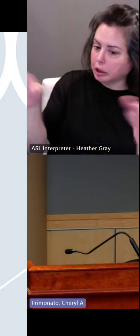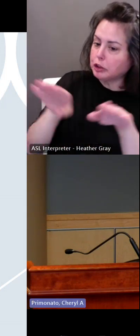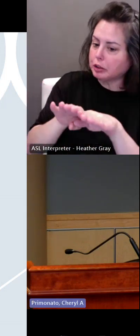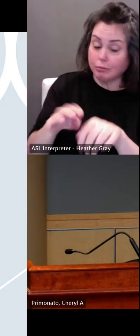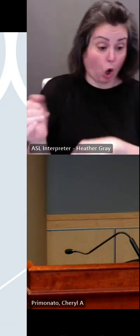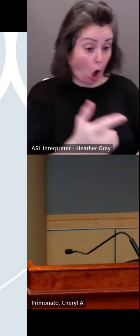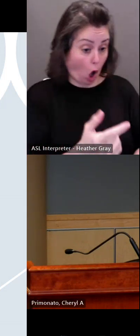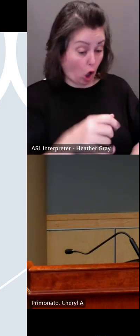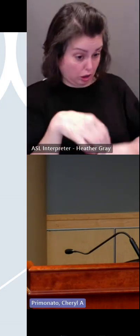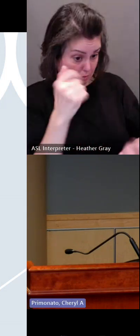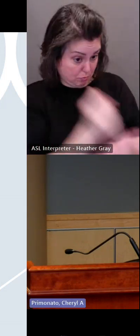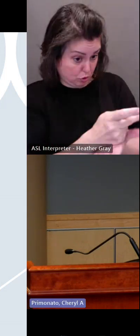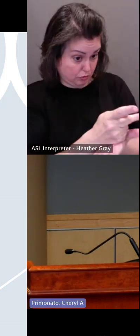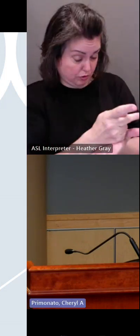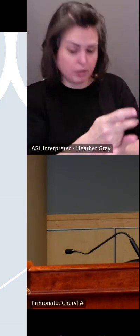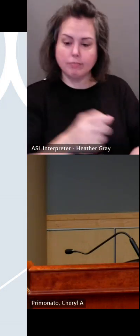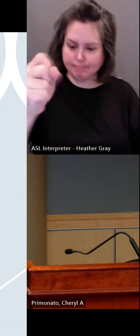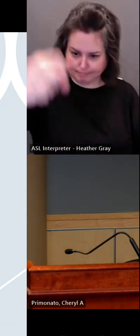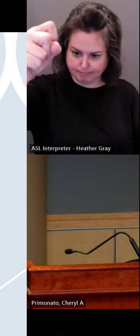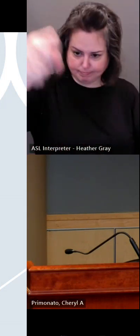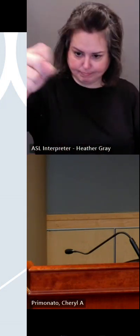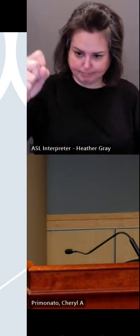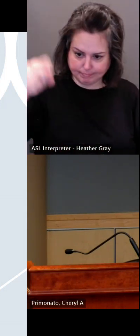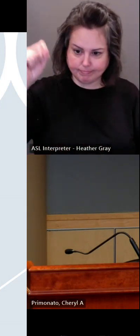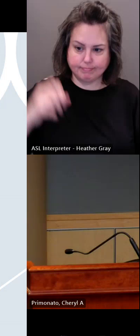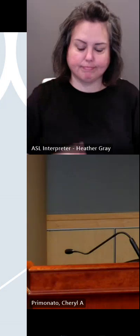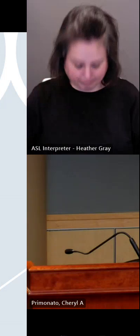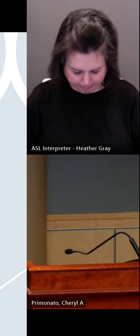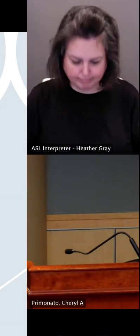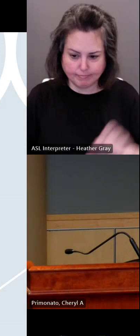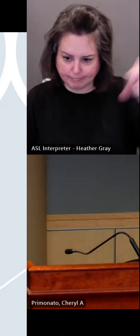favor? Aye. Aye.